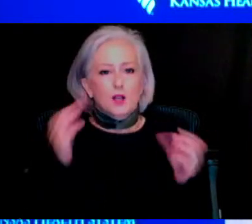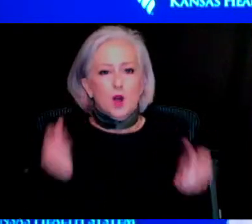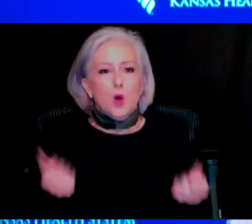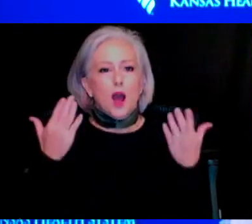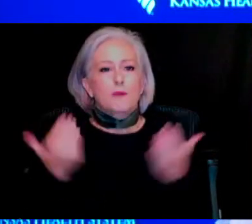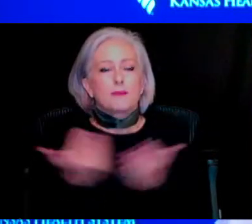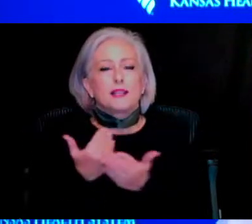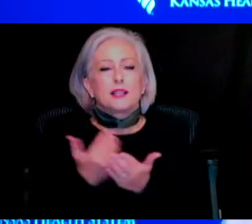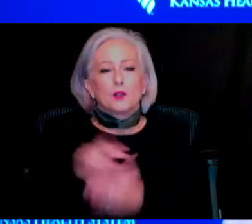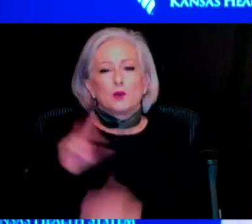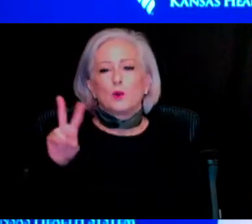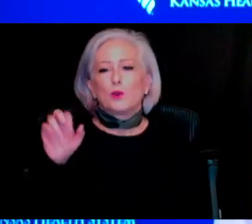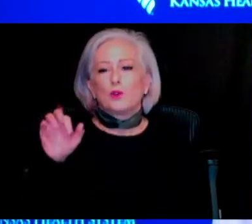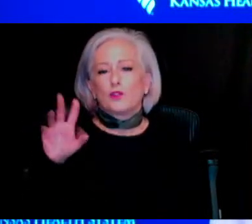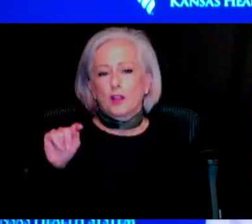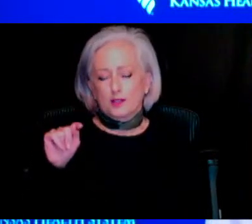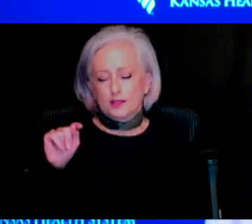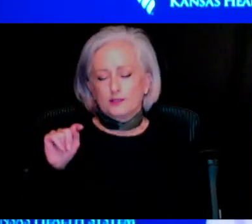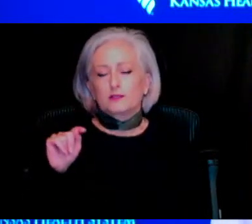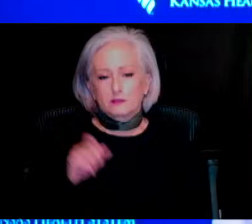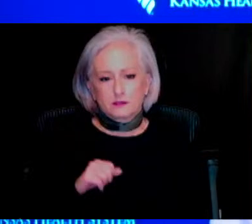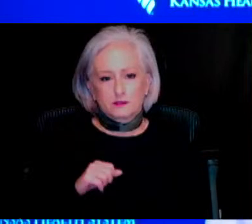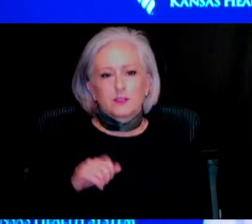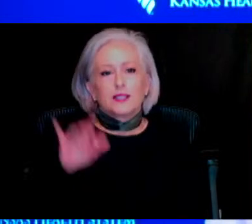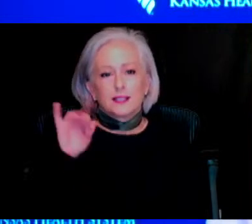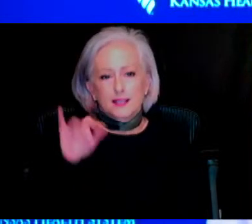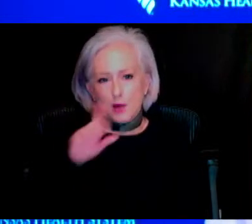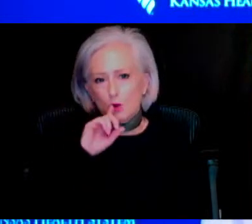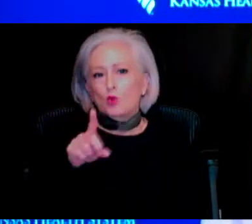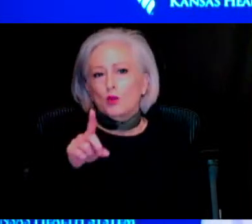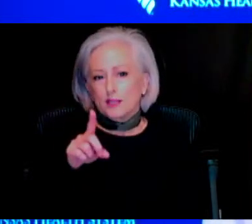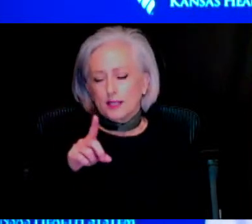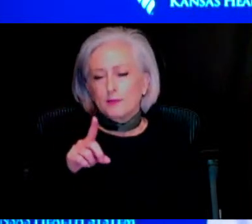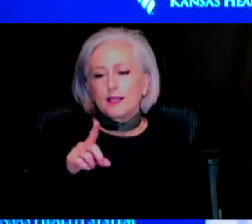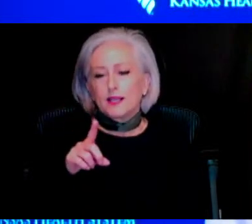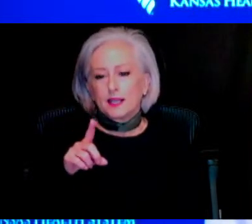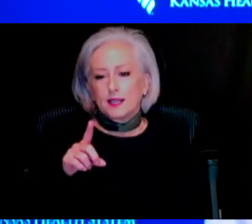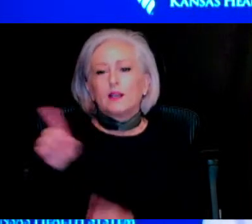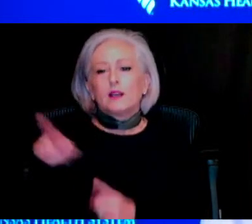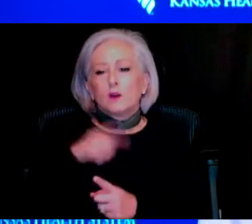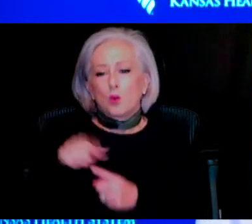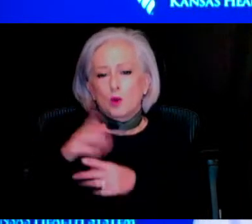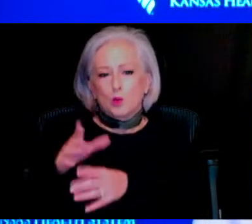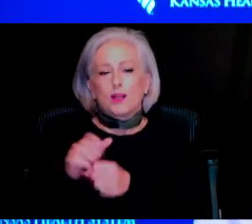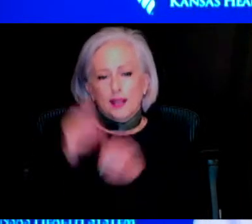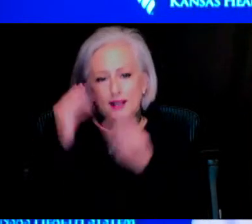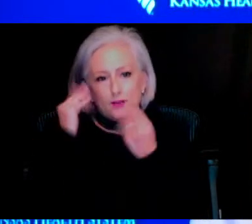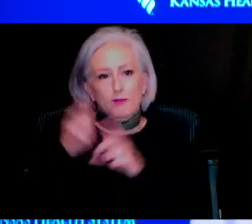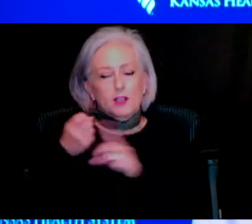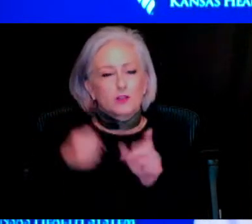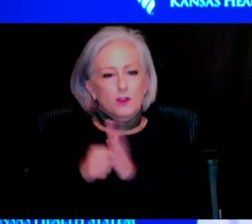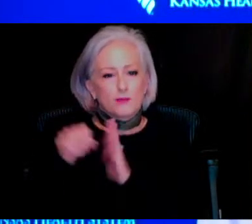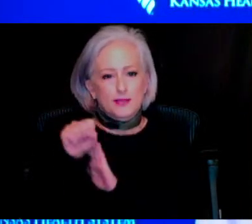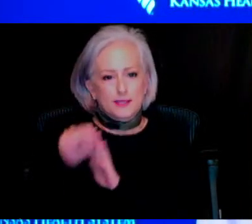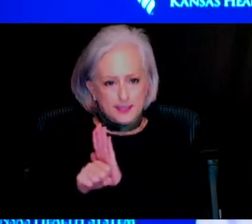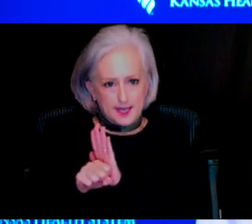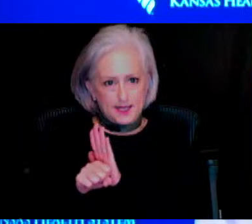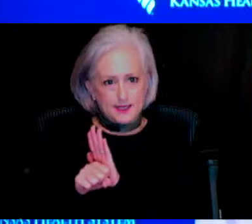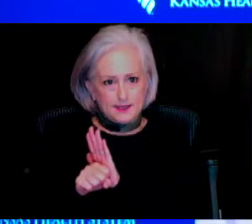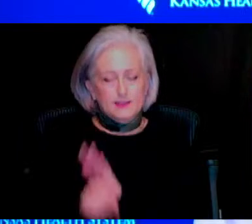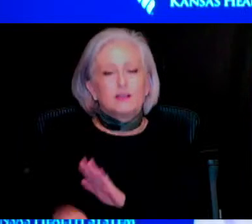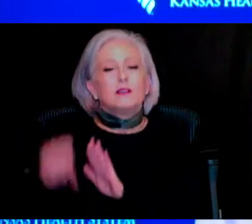variant. That will be really dictated when we get the information from the state, because we know that the state is doing all